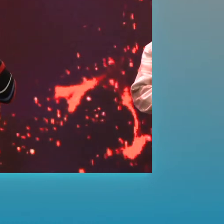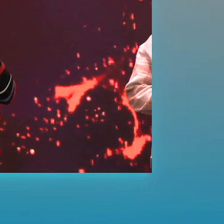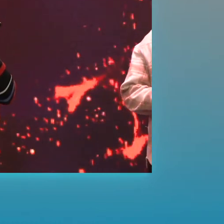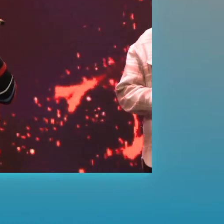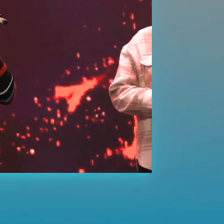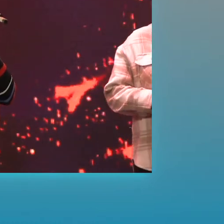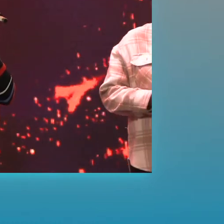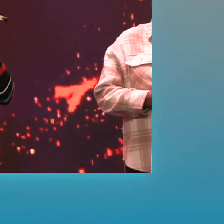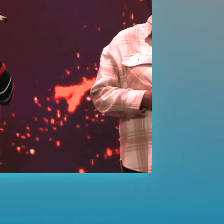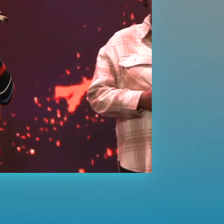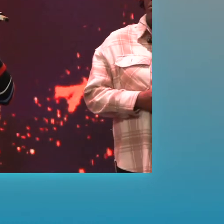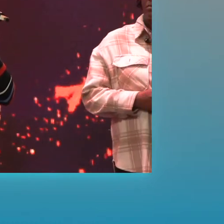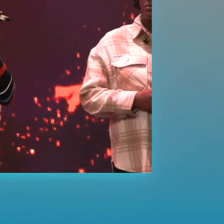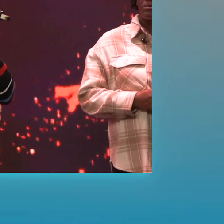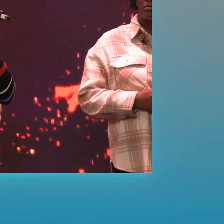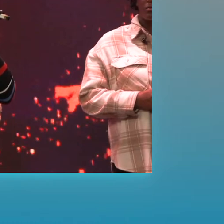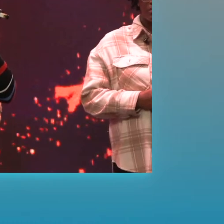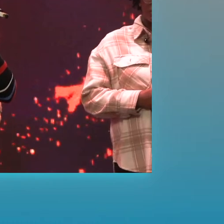to, just lift your hands.